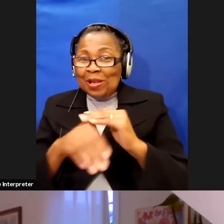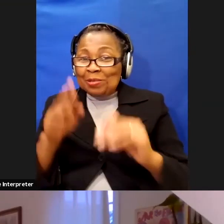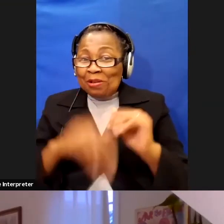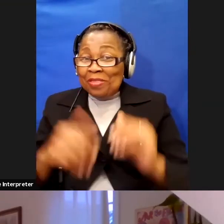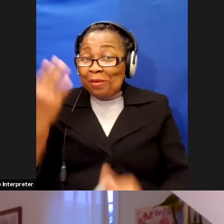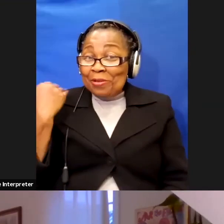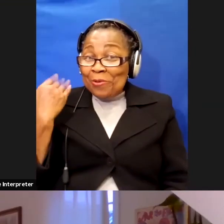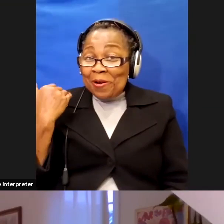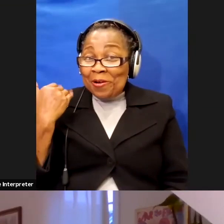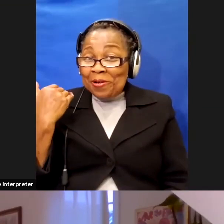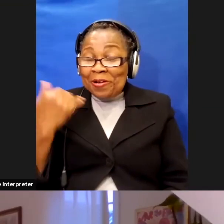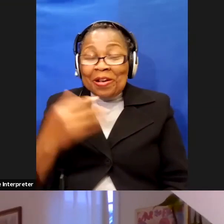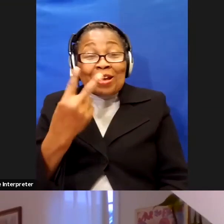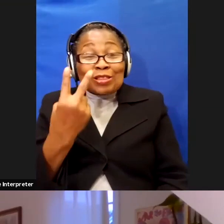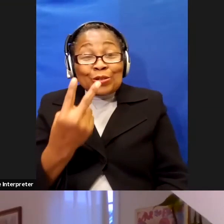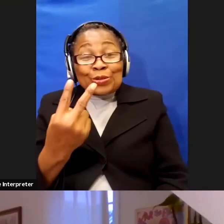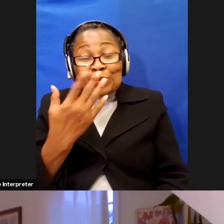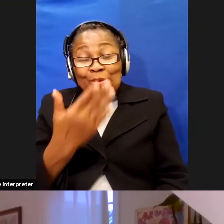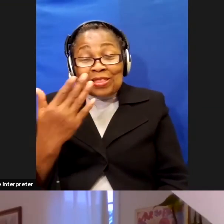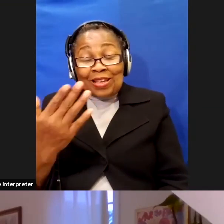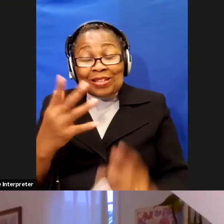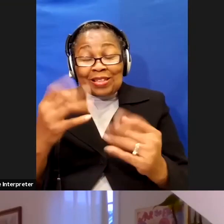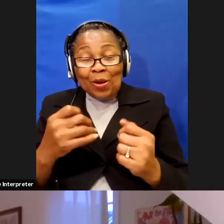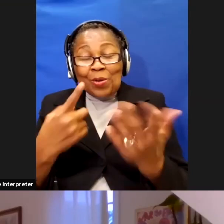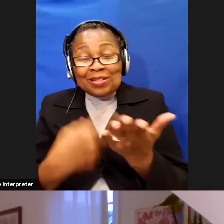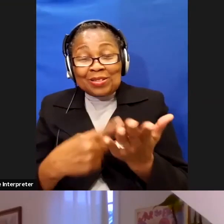are two other things I want to bring up when we talk about what's happening in our